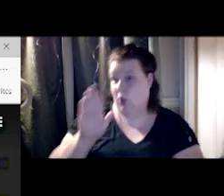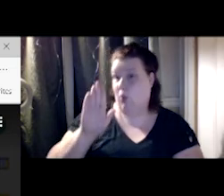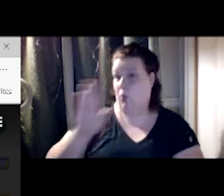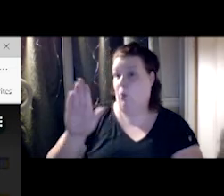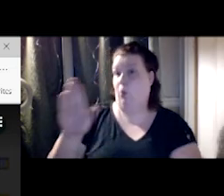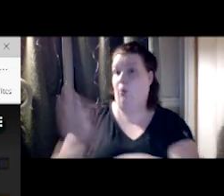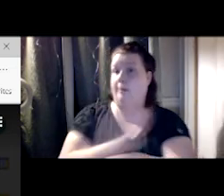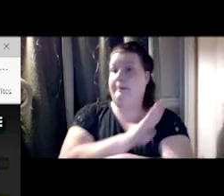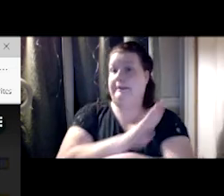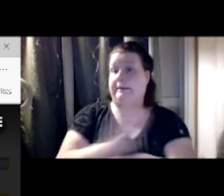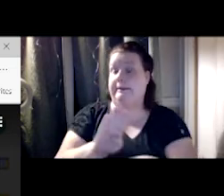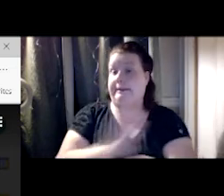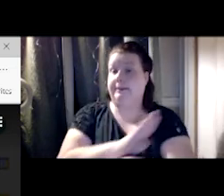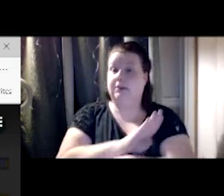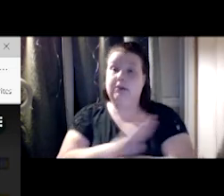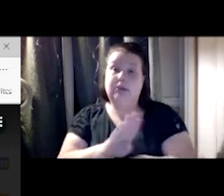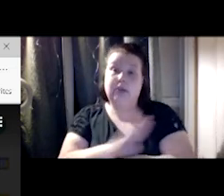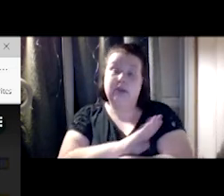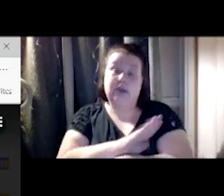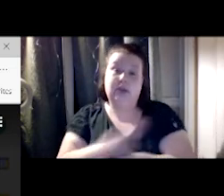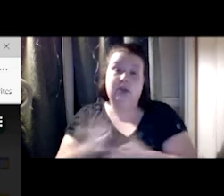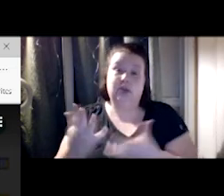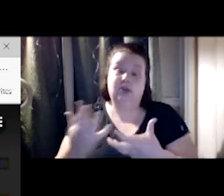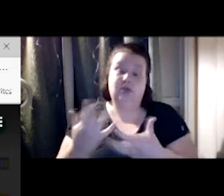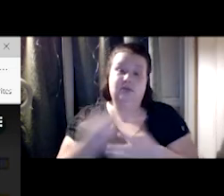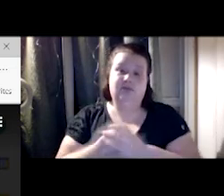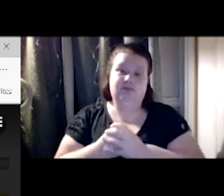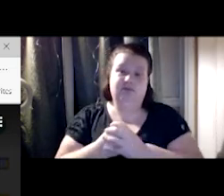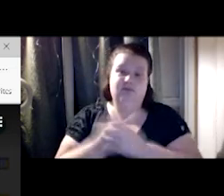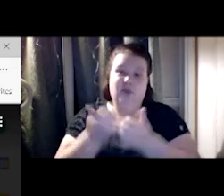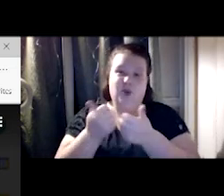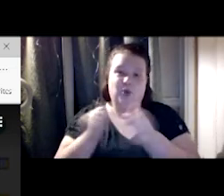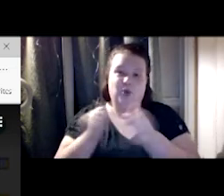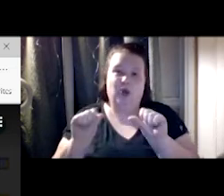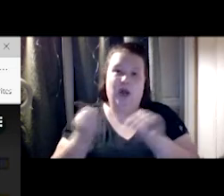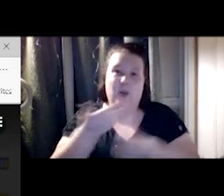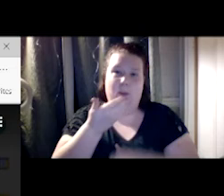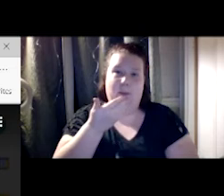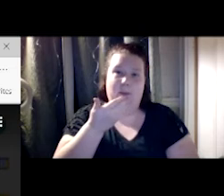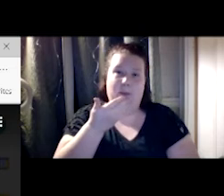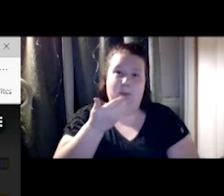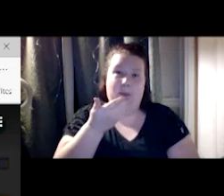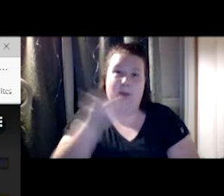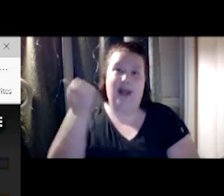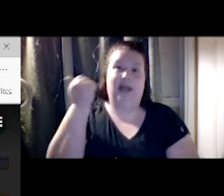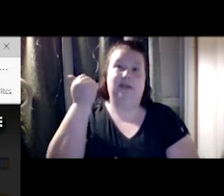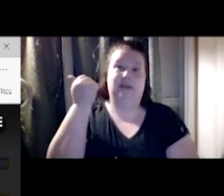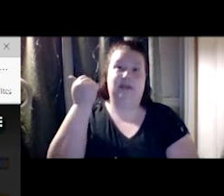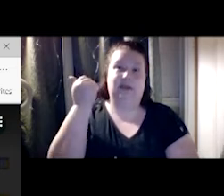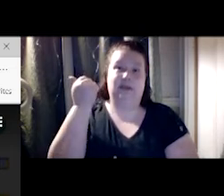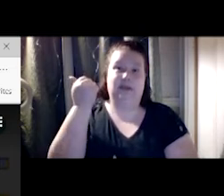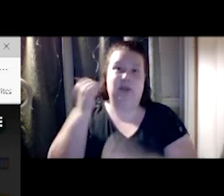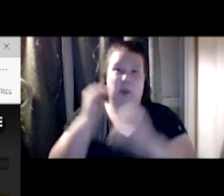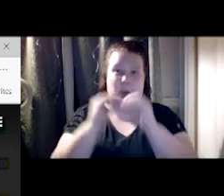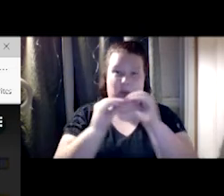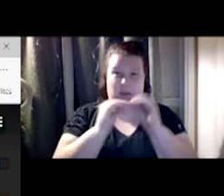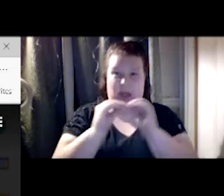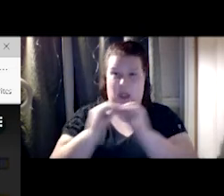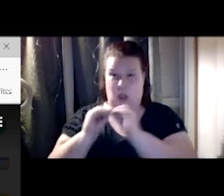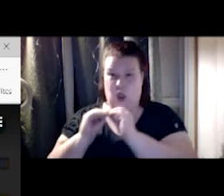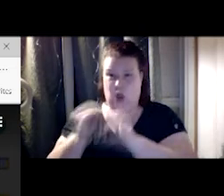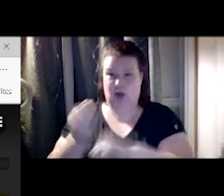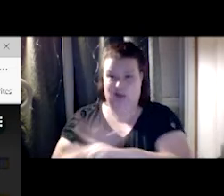organization, that y'all would do the best you can in the repairs and such, but I believe